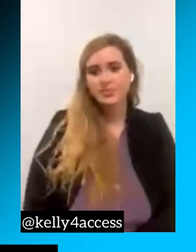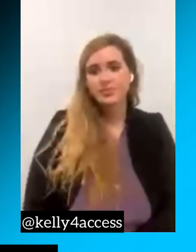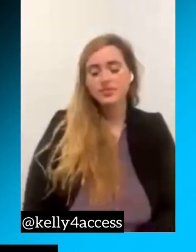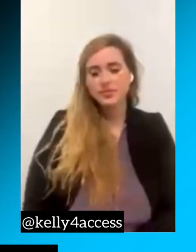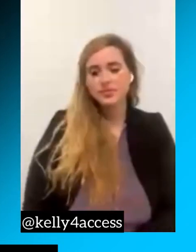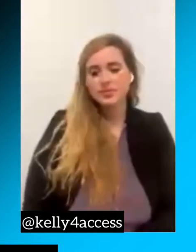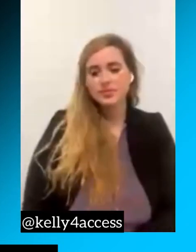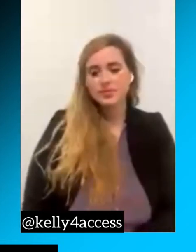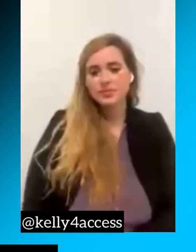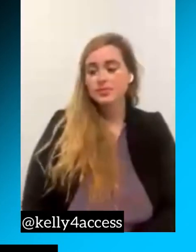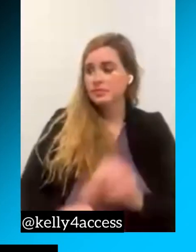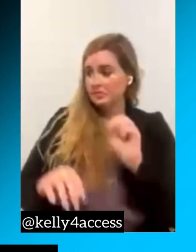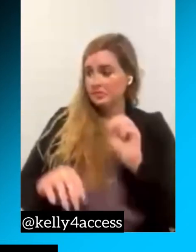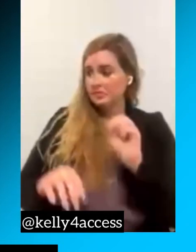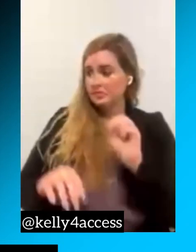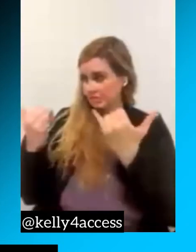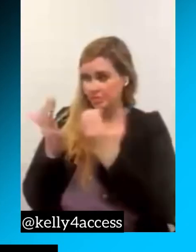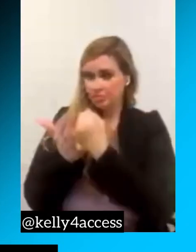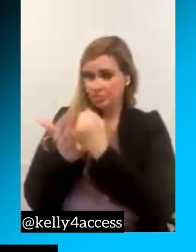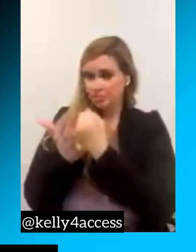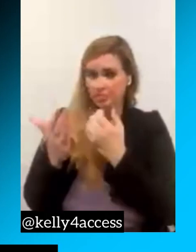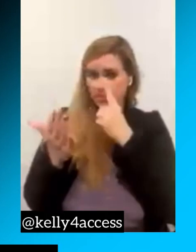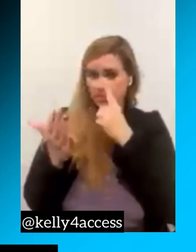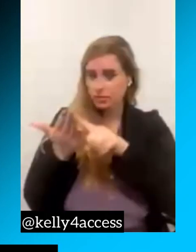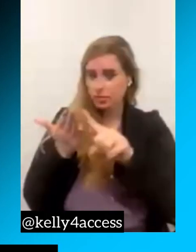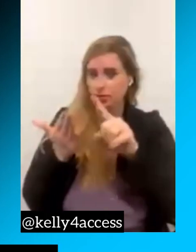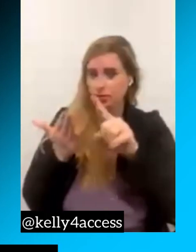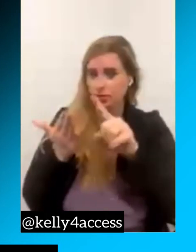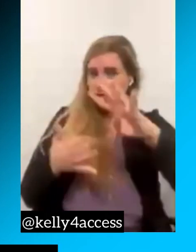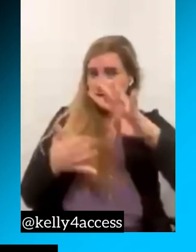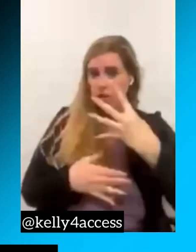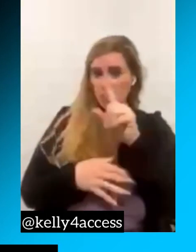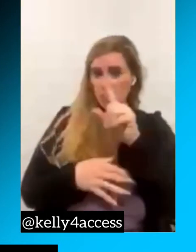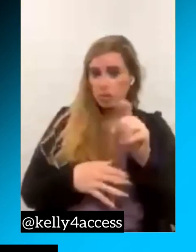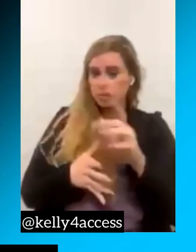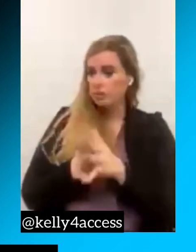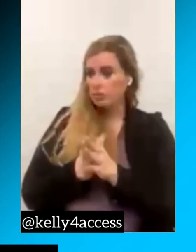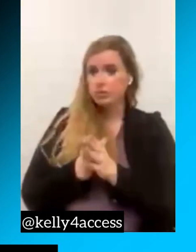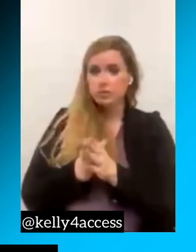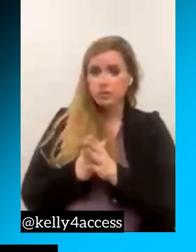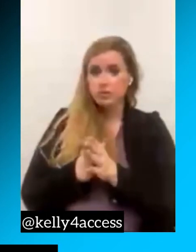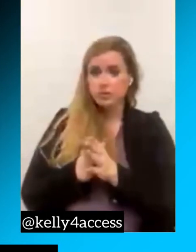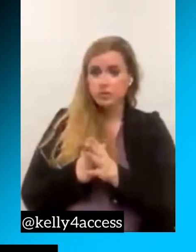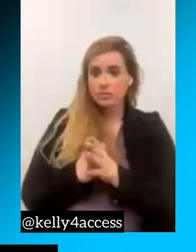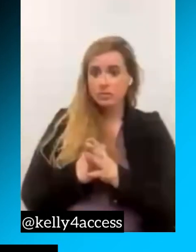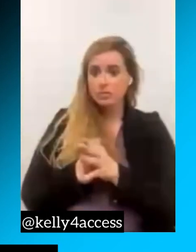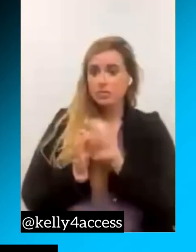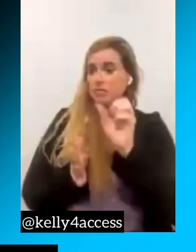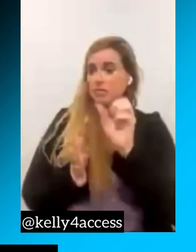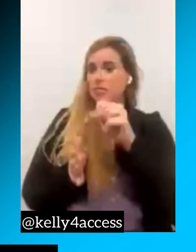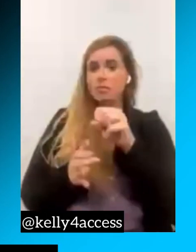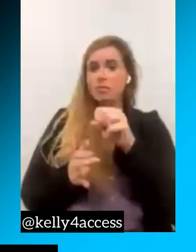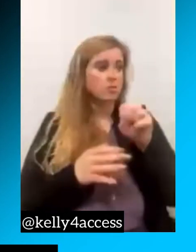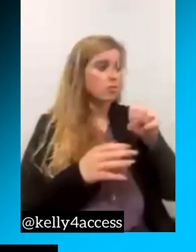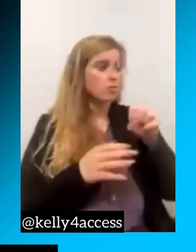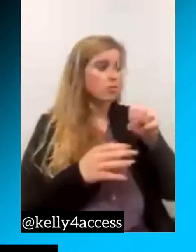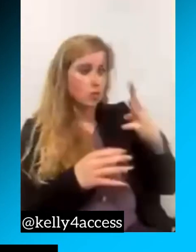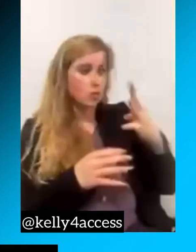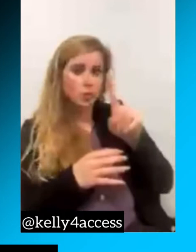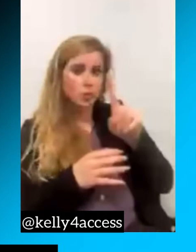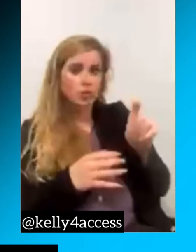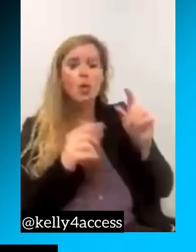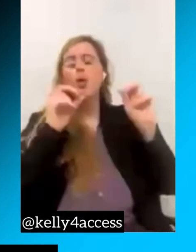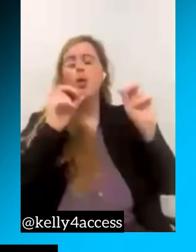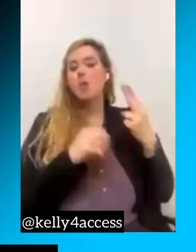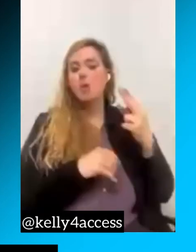So yeah, do you want to go to the fourth question? Oh yeah. The fourth question, the APA